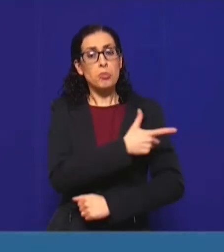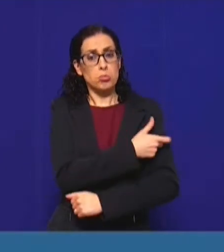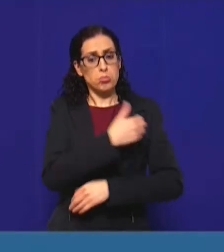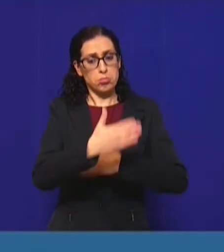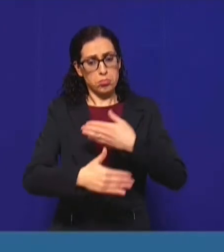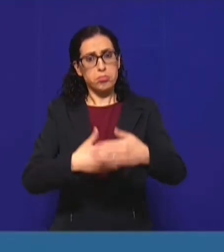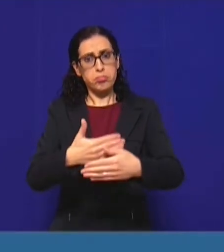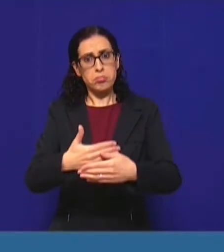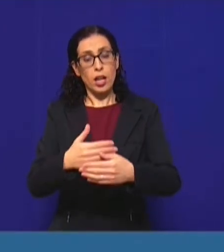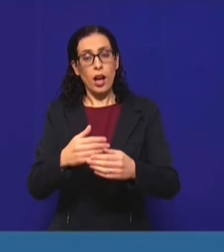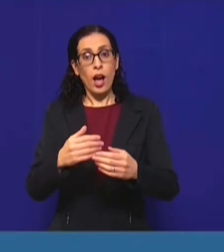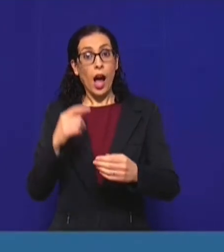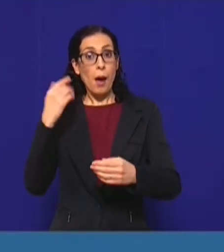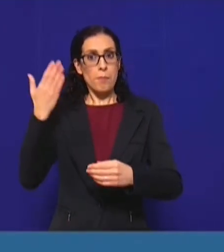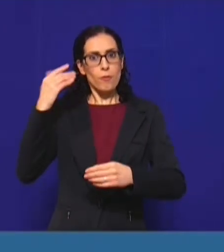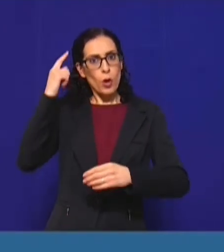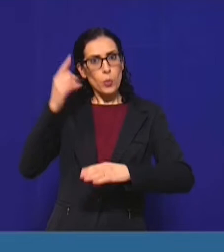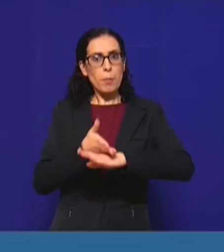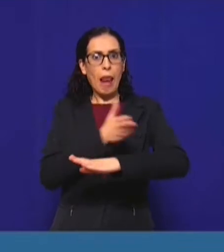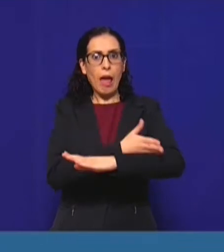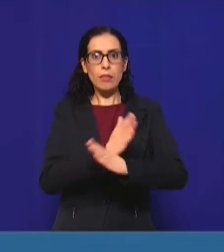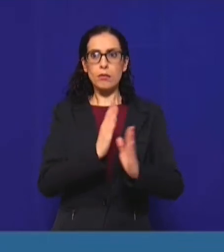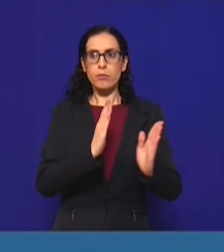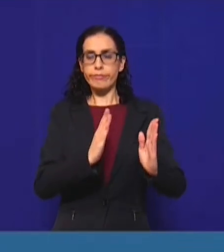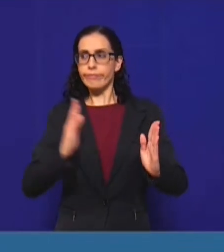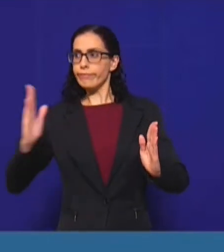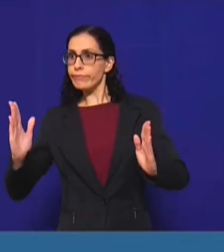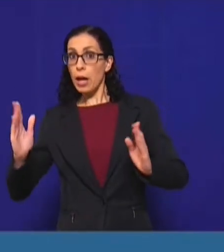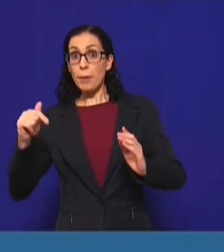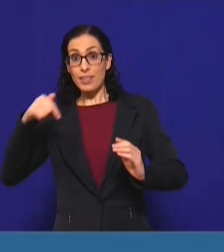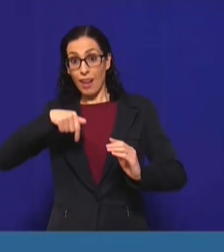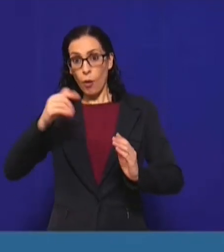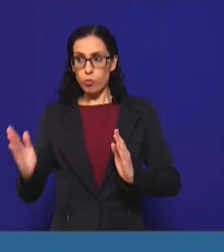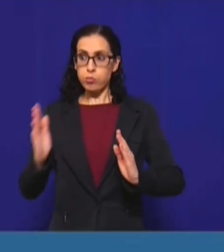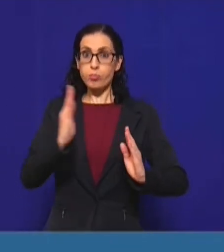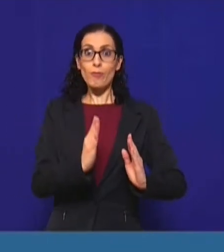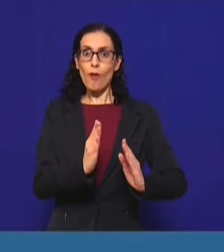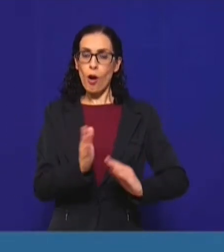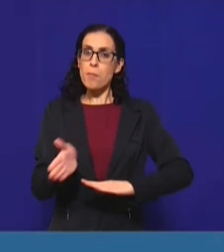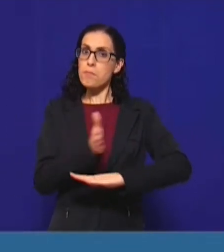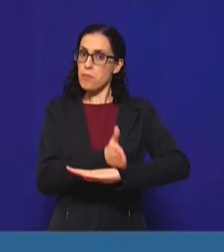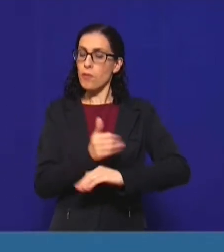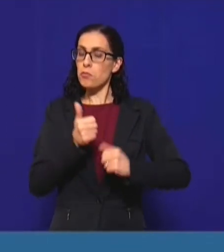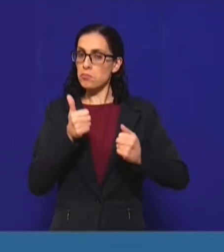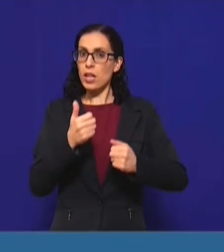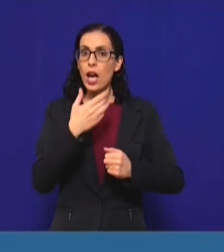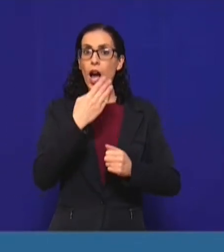are ahead of the planned schedule. In fact, we have already administered